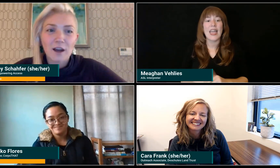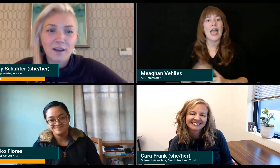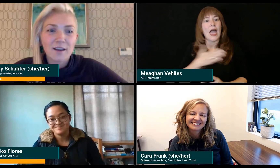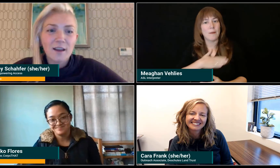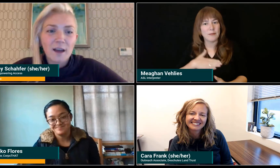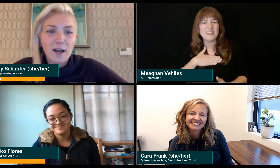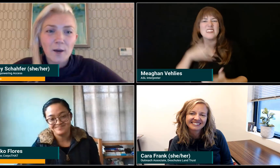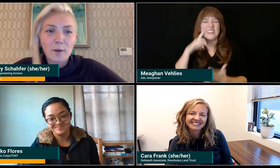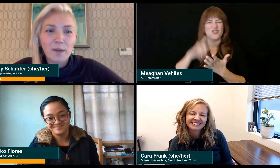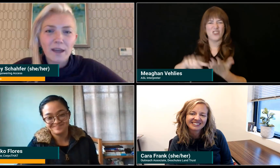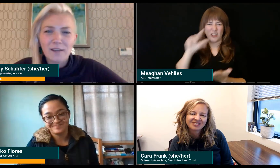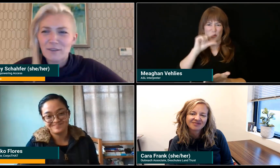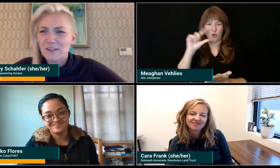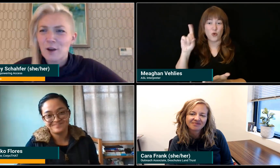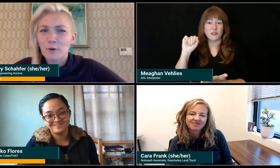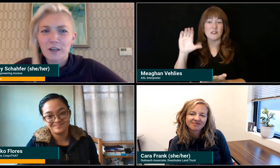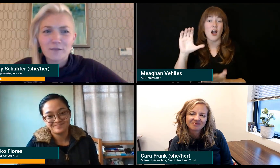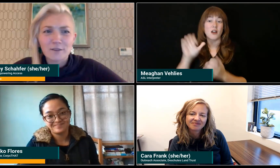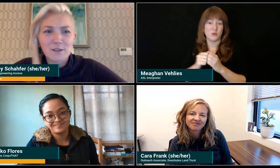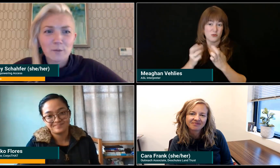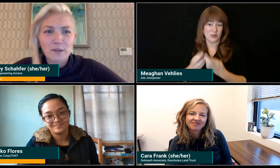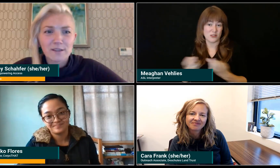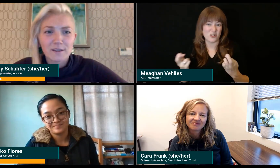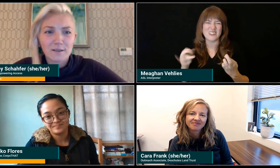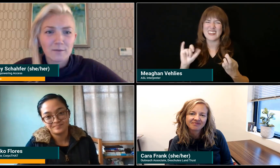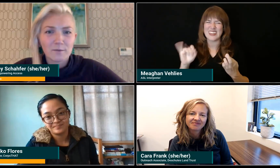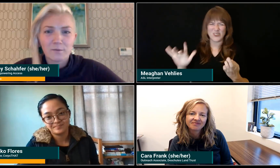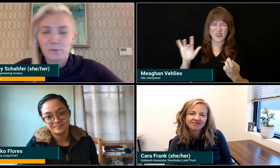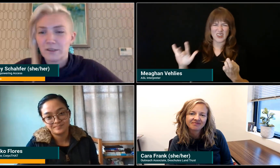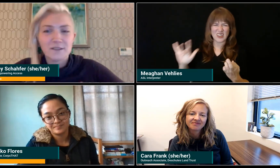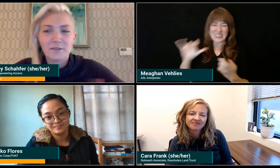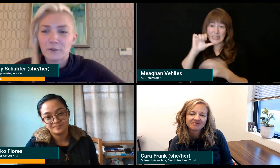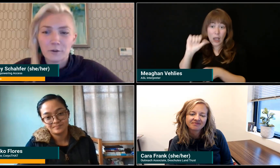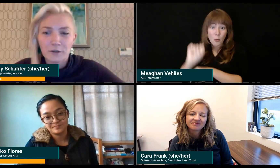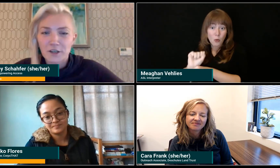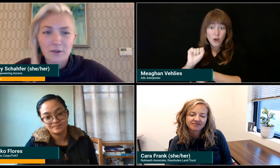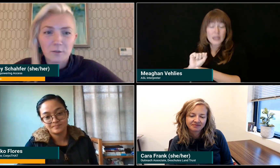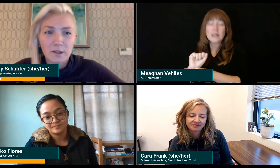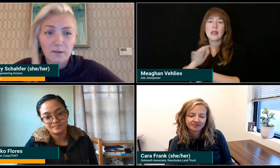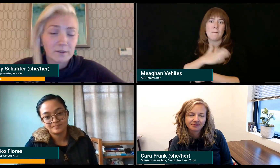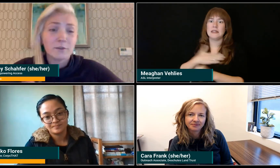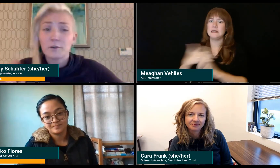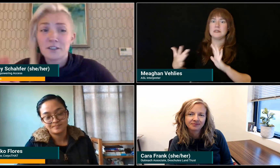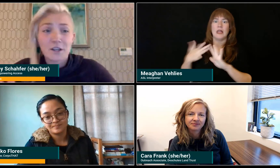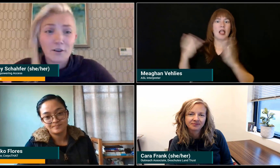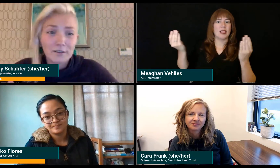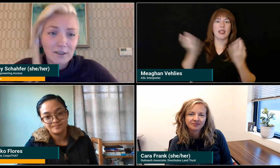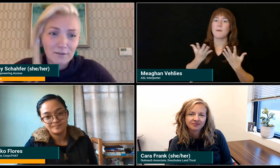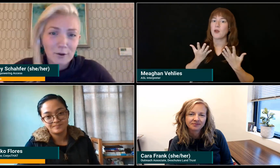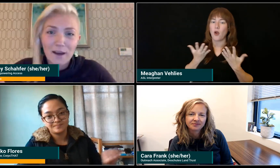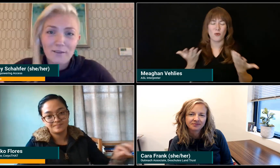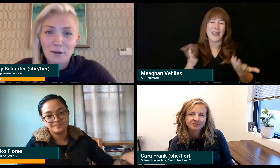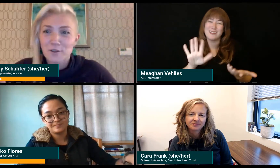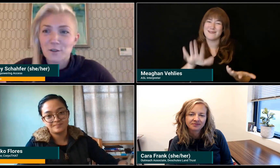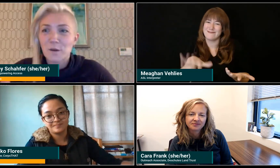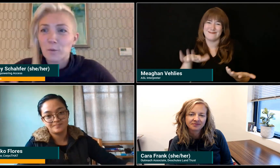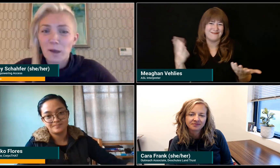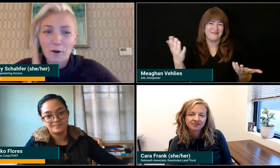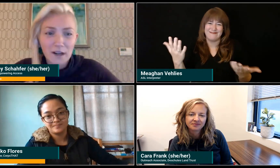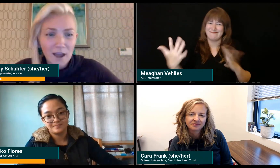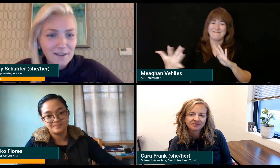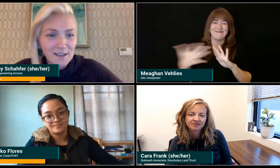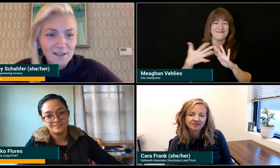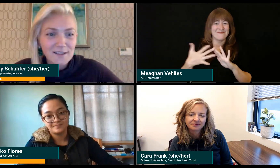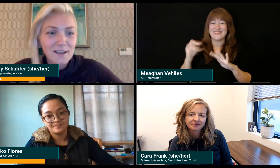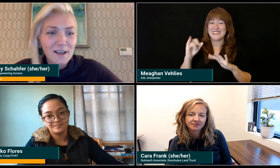Google Doc. And if it's not working for some reason, please feel free to reach out to me, and feel free to reach out if you have questions about